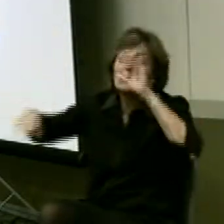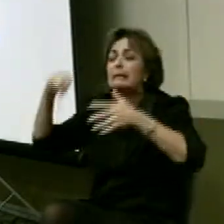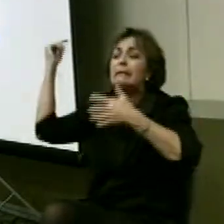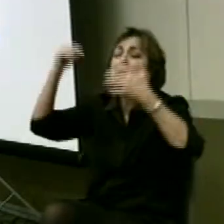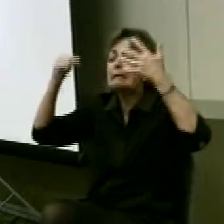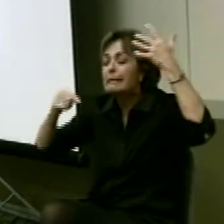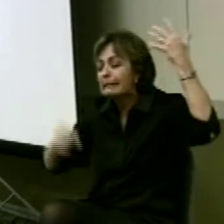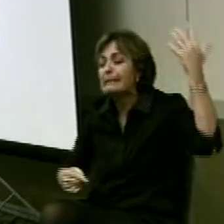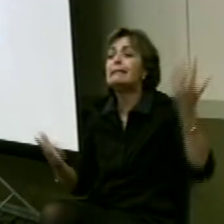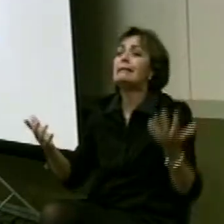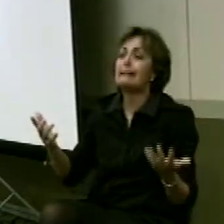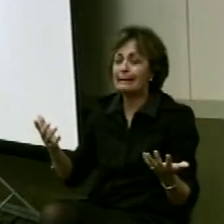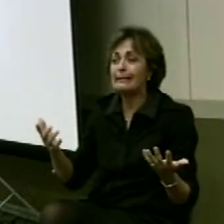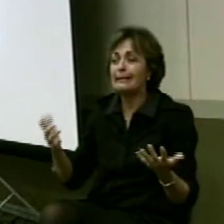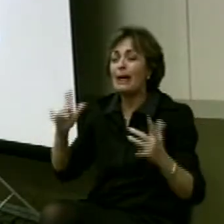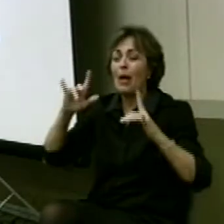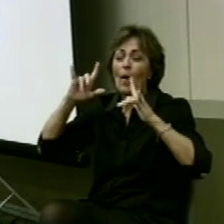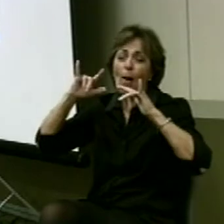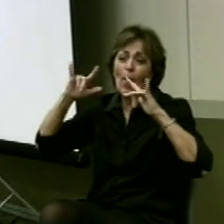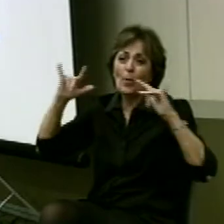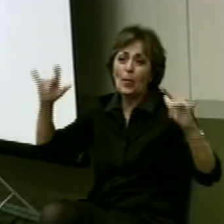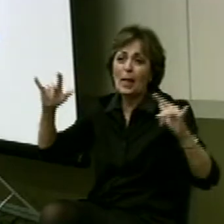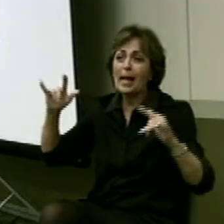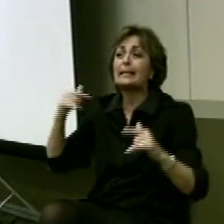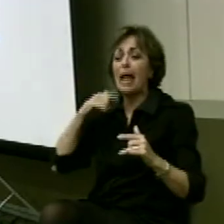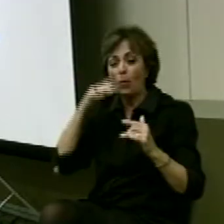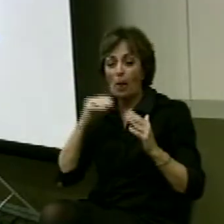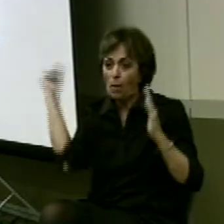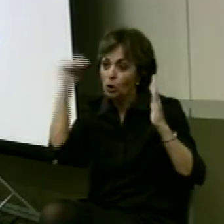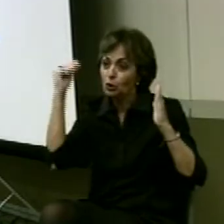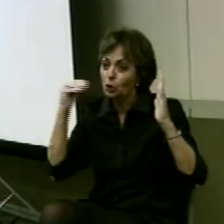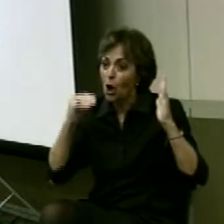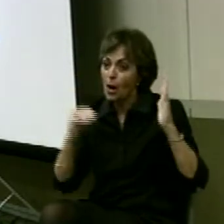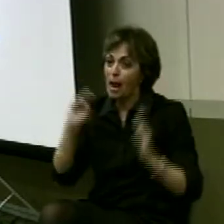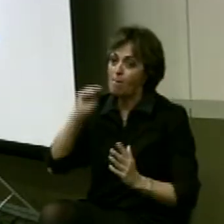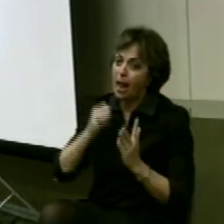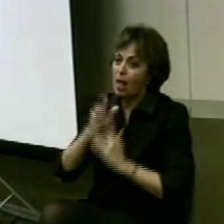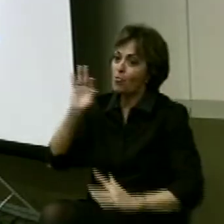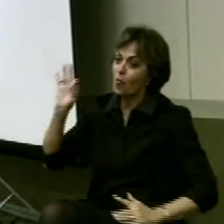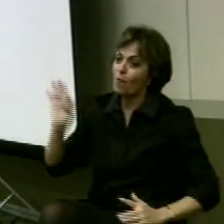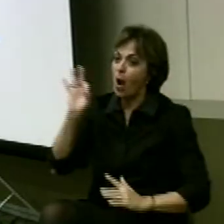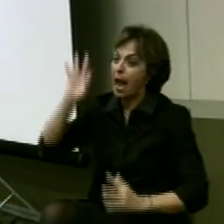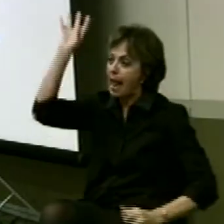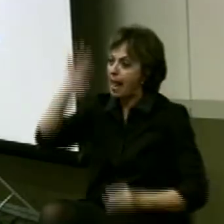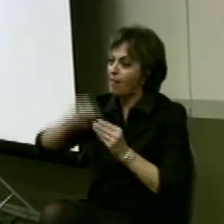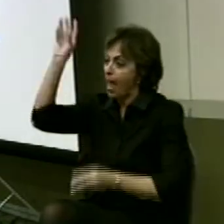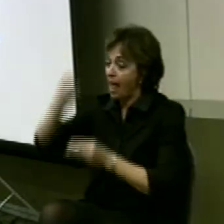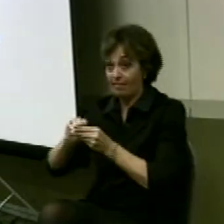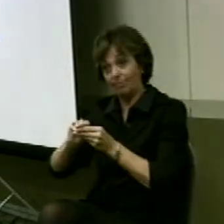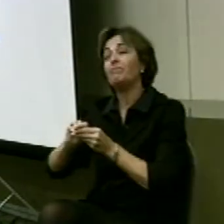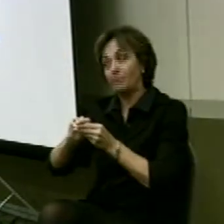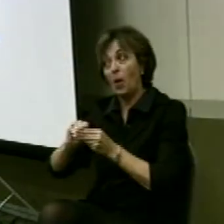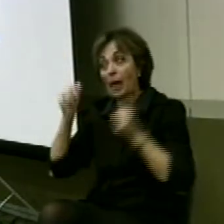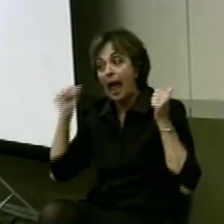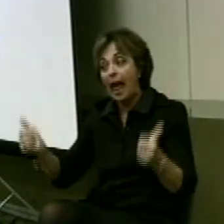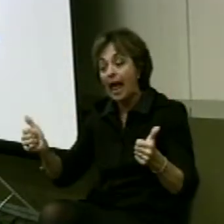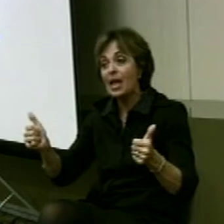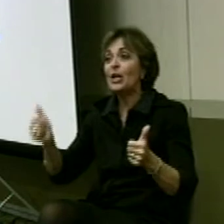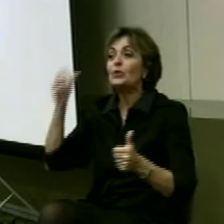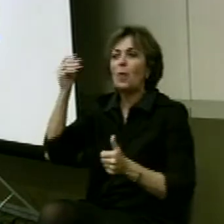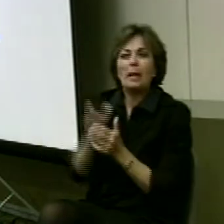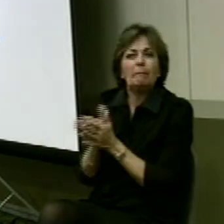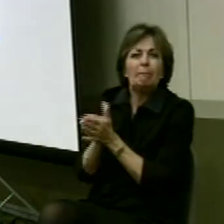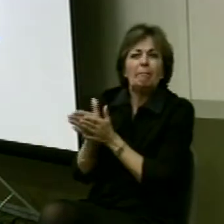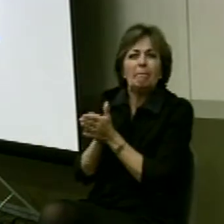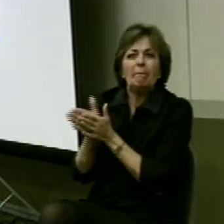he punches, he pushes, he throws, he threats, he grabs, he touches, all of those things. And we're going to chart that Monday through Friday and take a total.